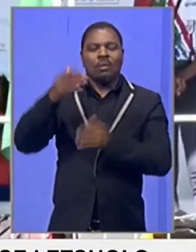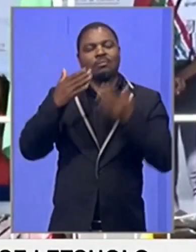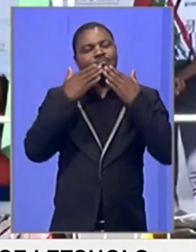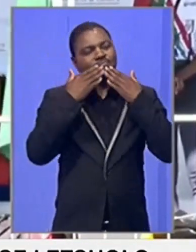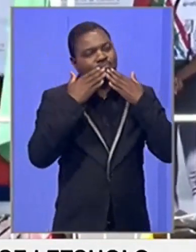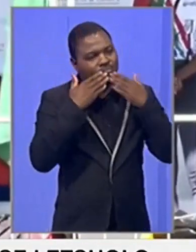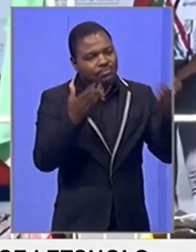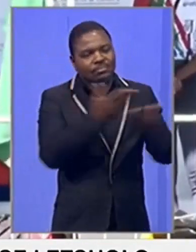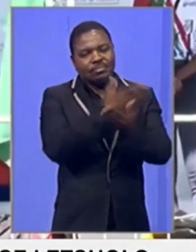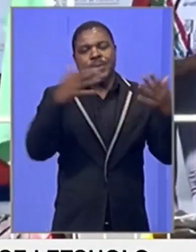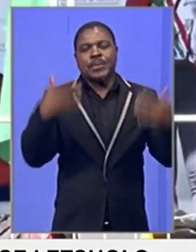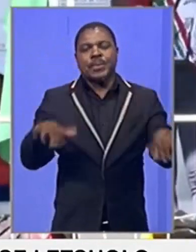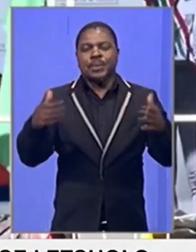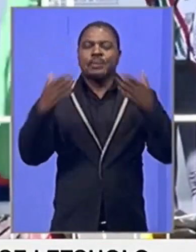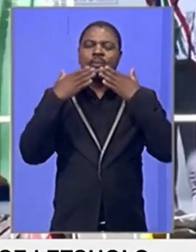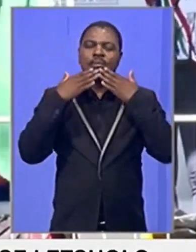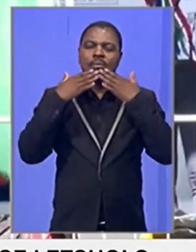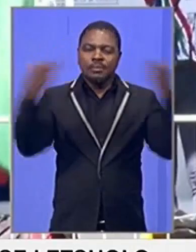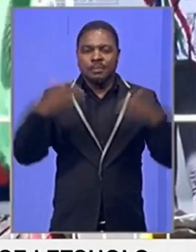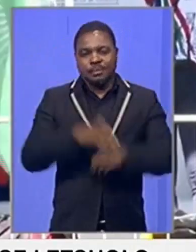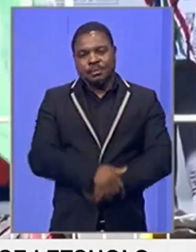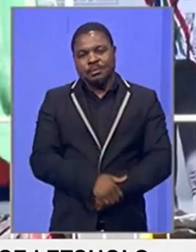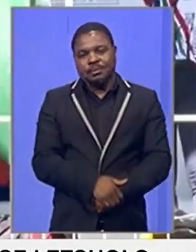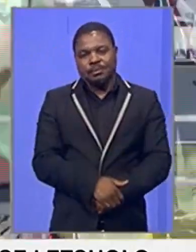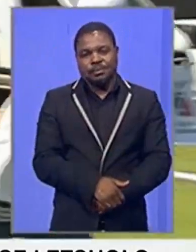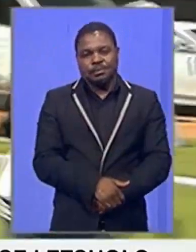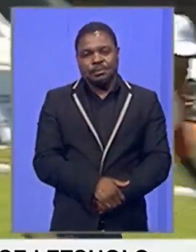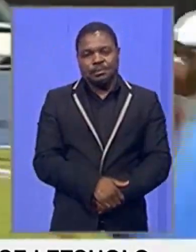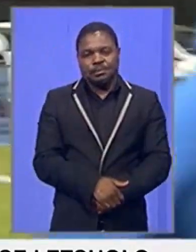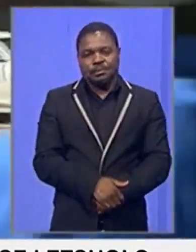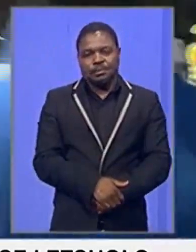kakhulu. Thank you very much. Thank you.